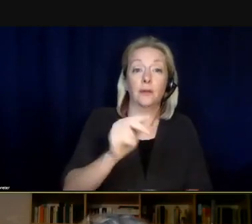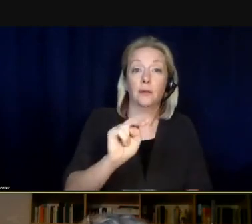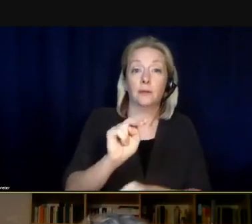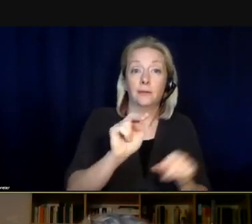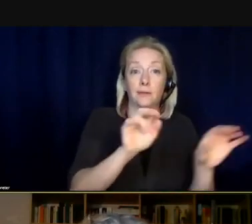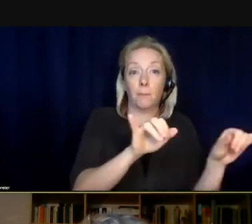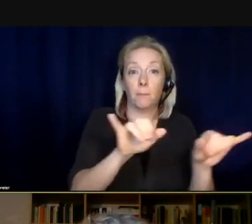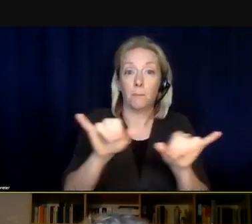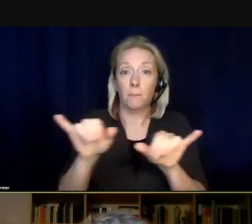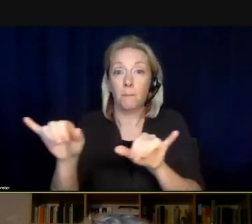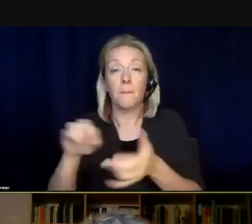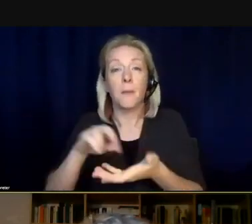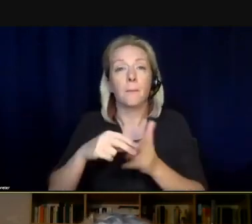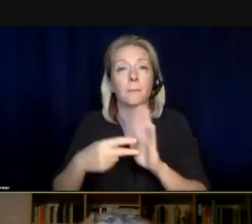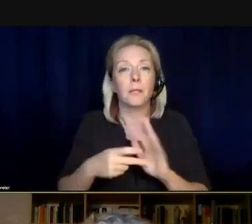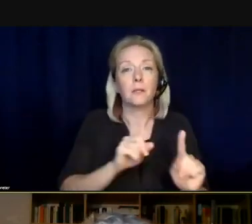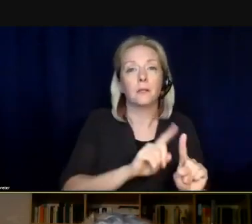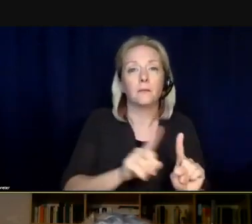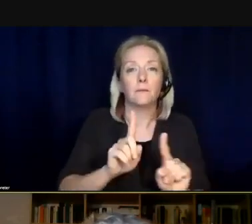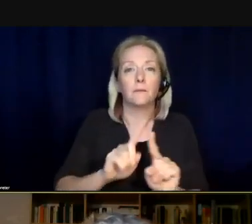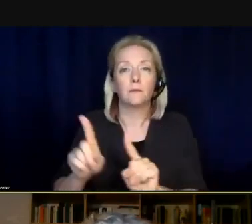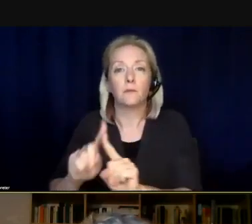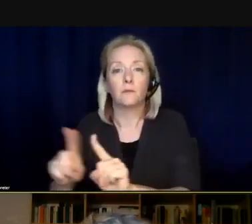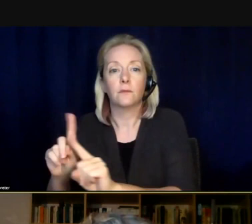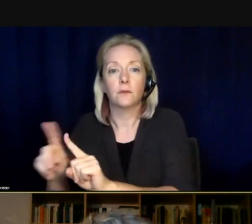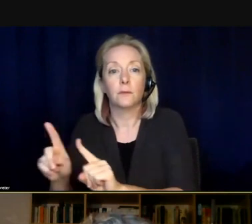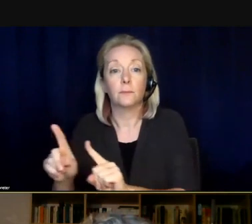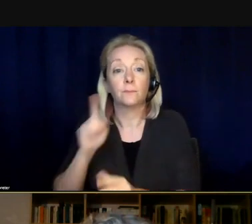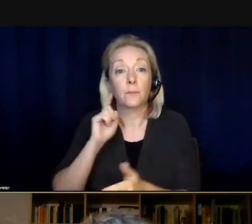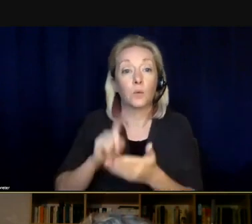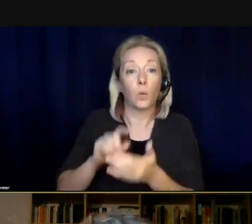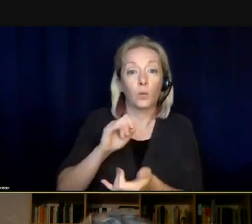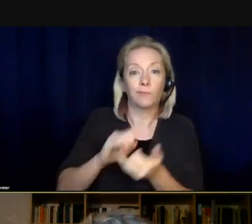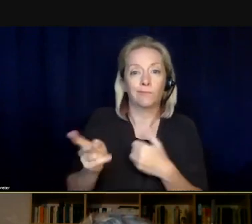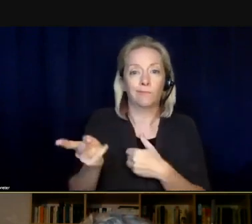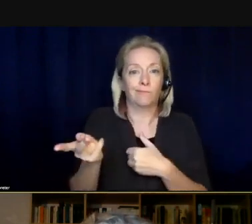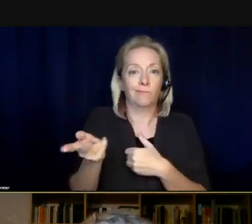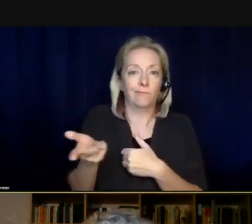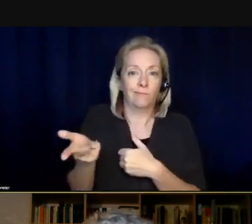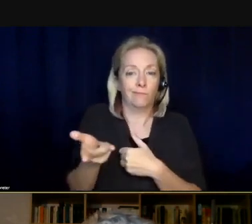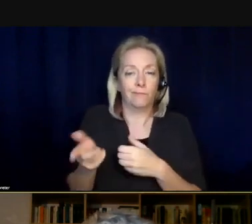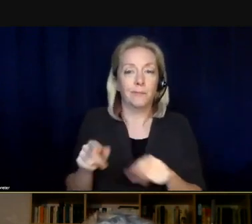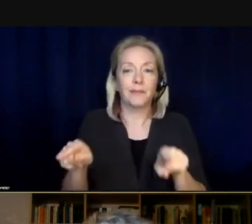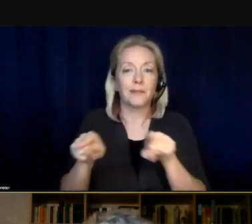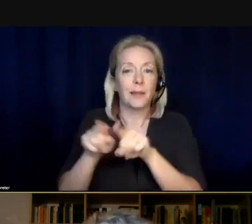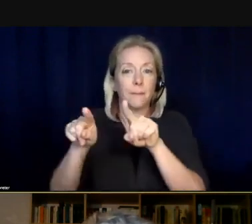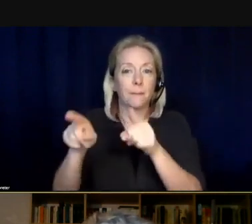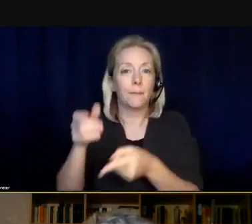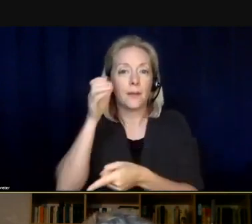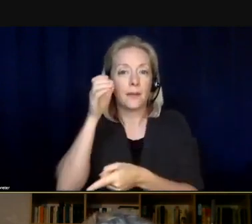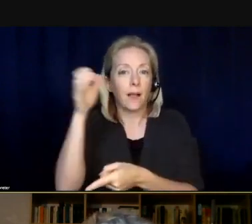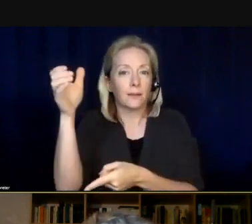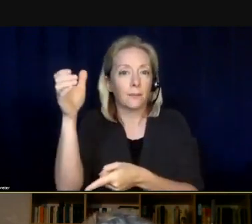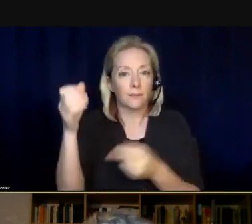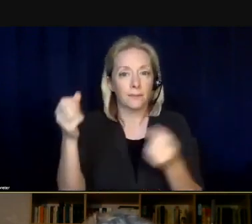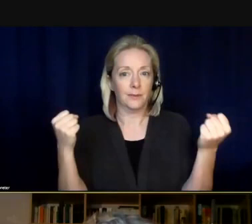These three have the same concept, which is sign language, but there are three different signs